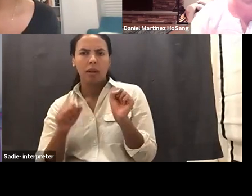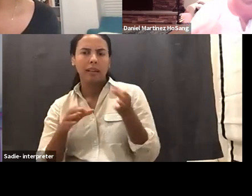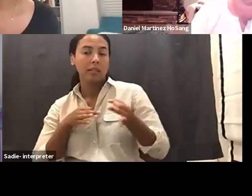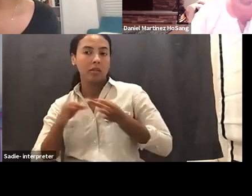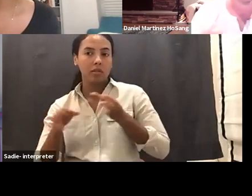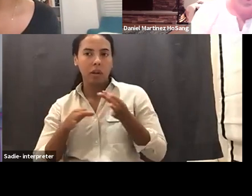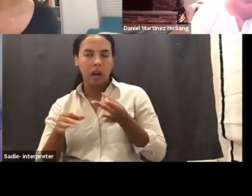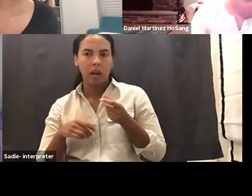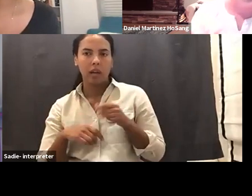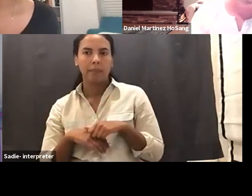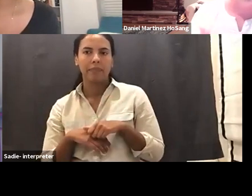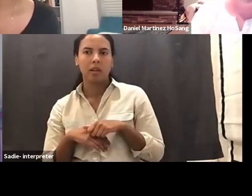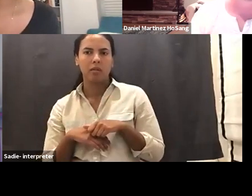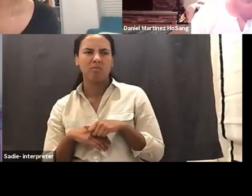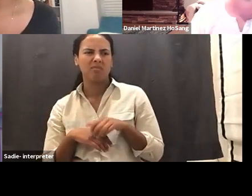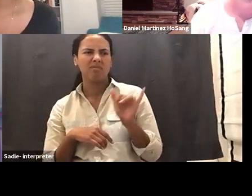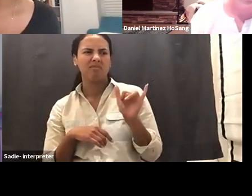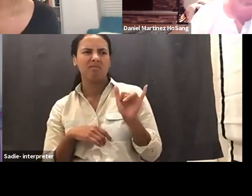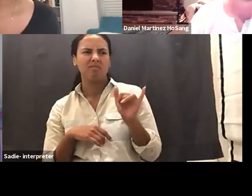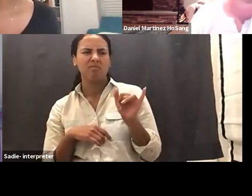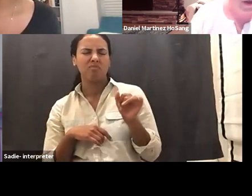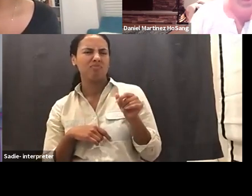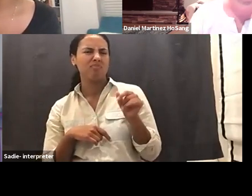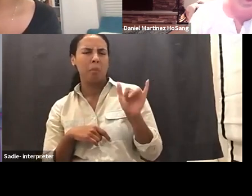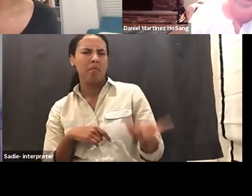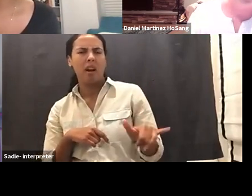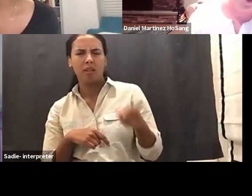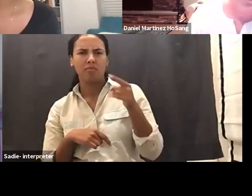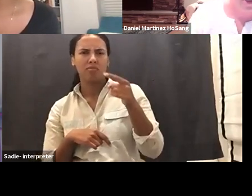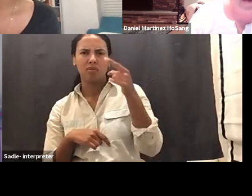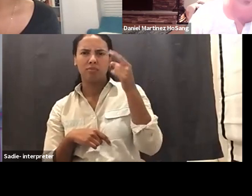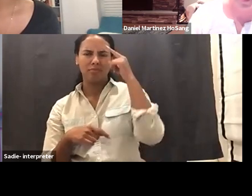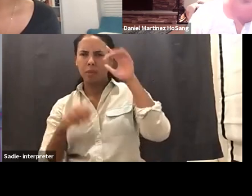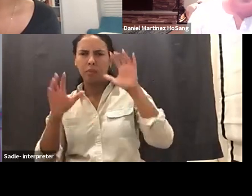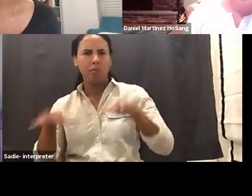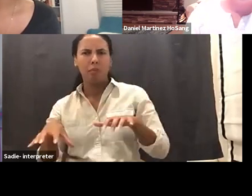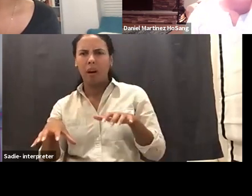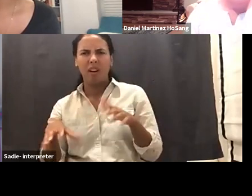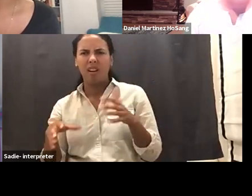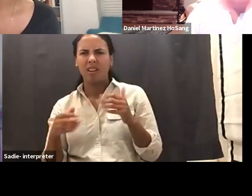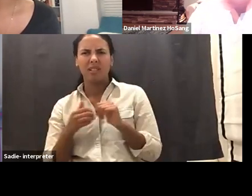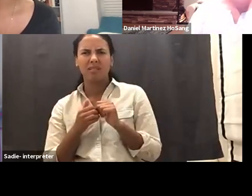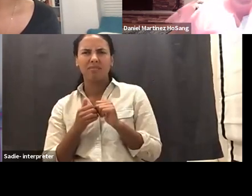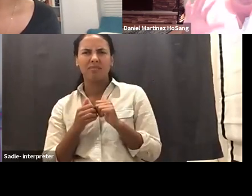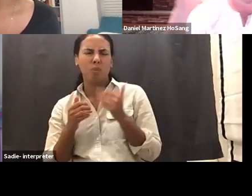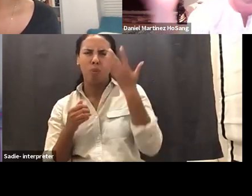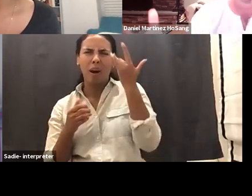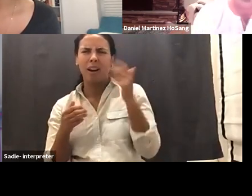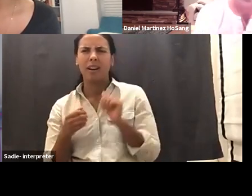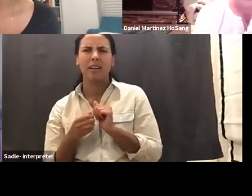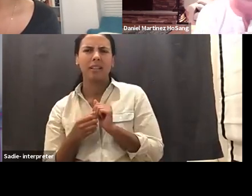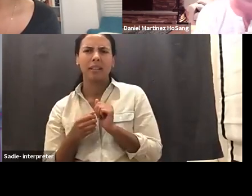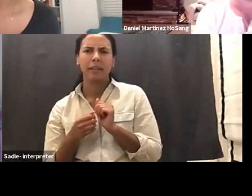you about that and the kinds of responses that you came to like cultivate to try